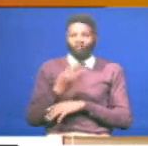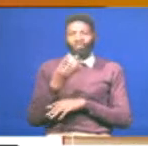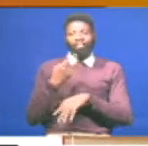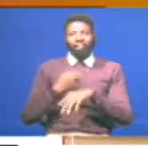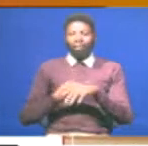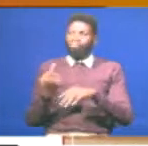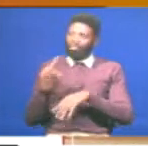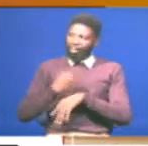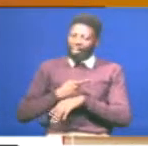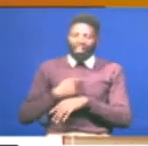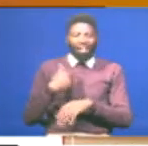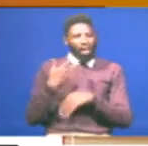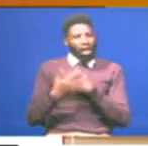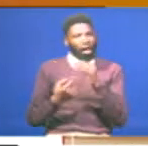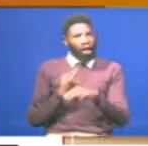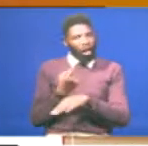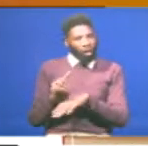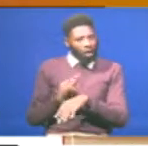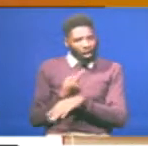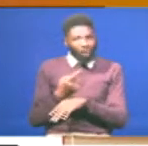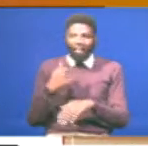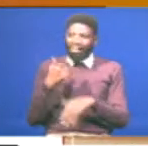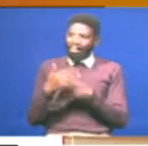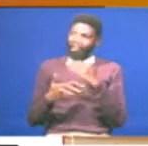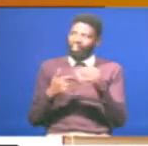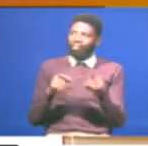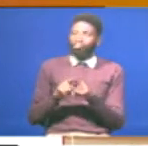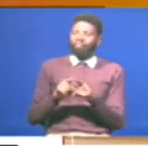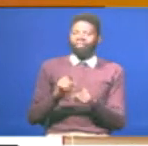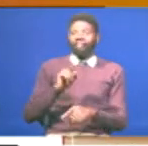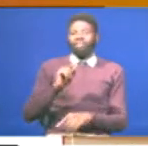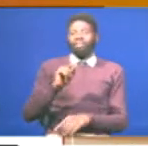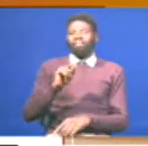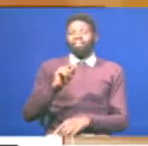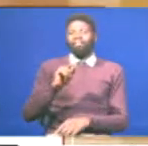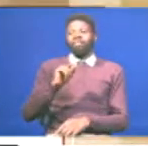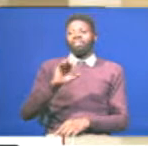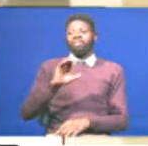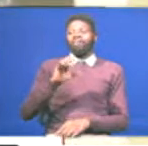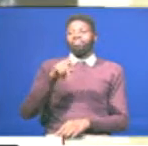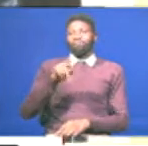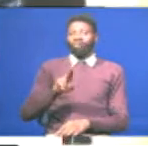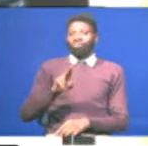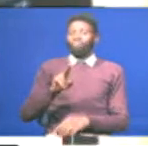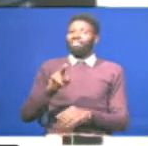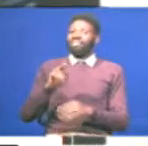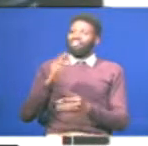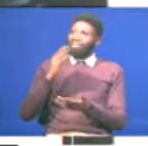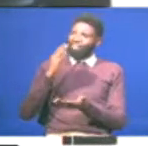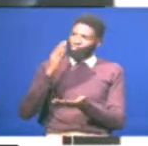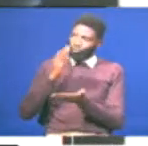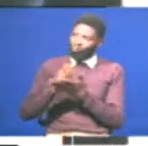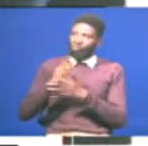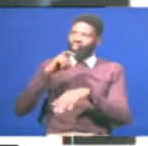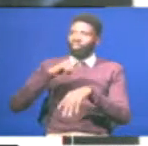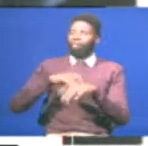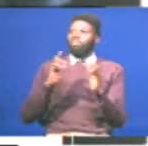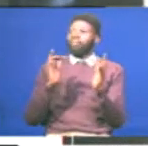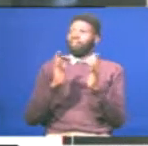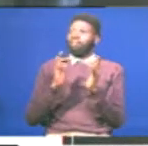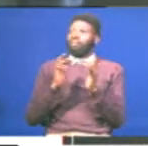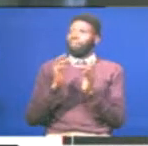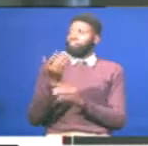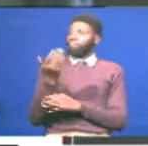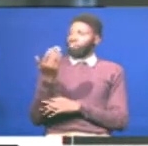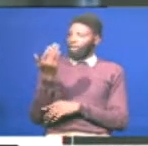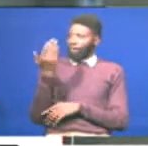into what now we call TCP, which is real-time internet. So that's the journey we walked. When we used to poll, we used to